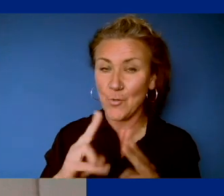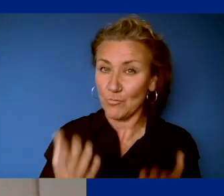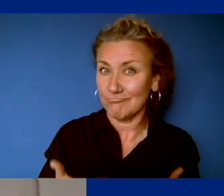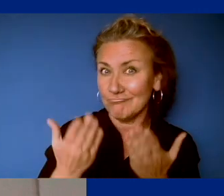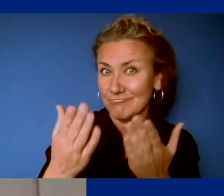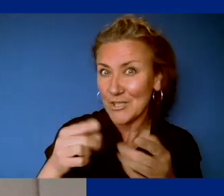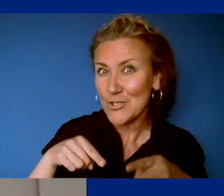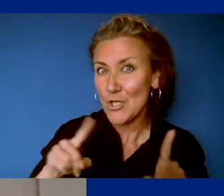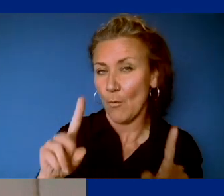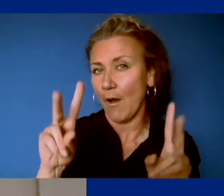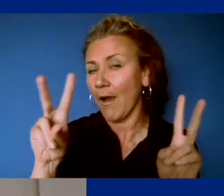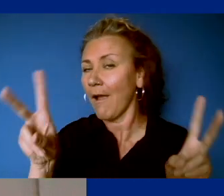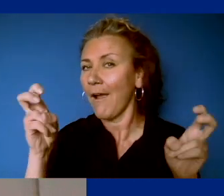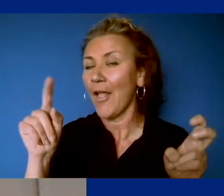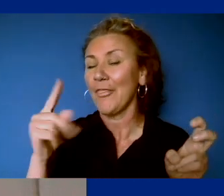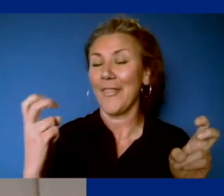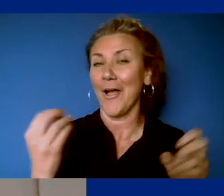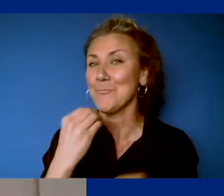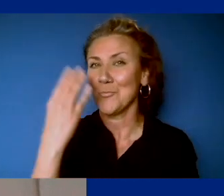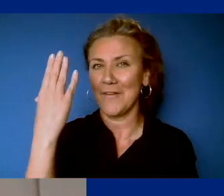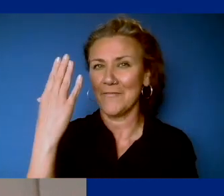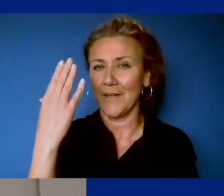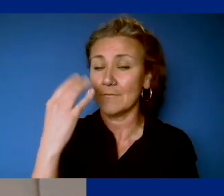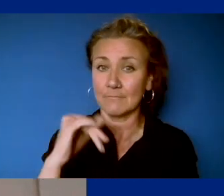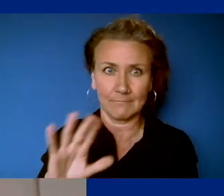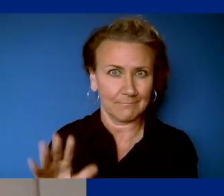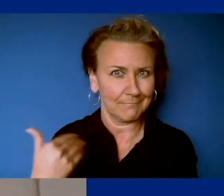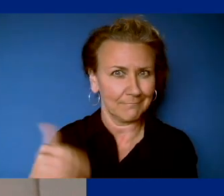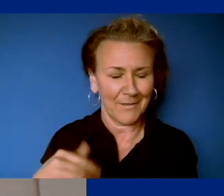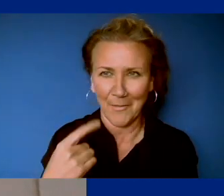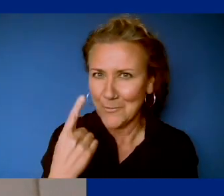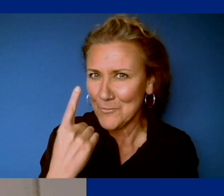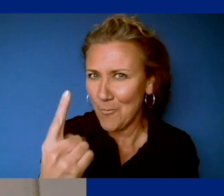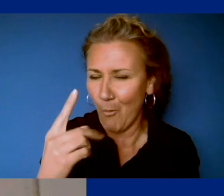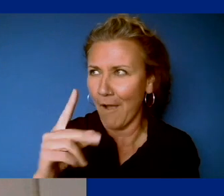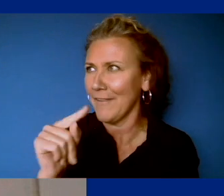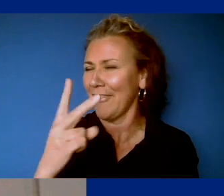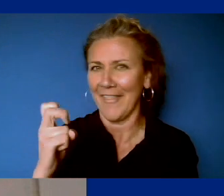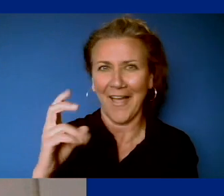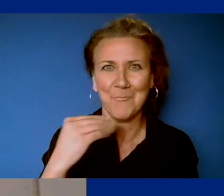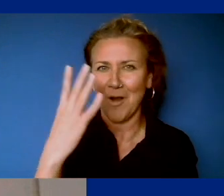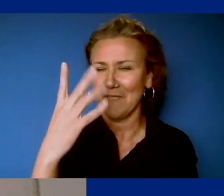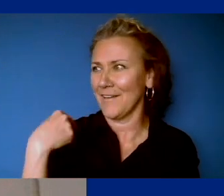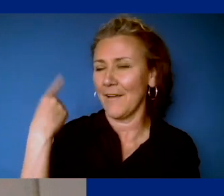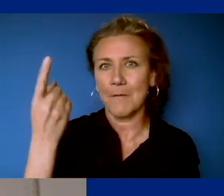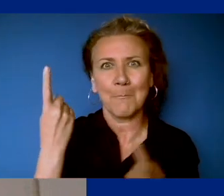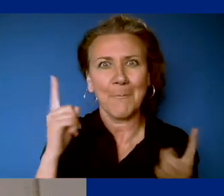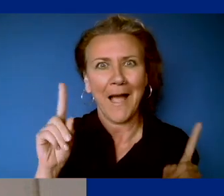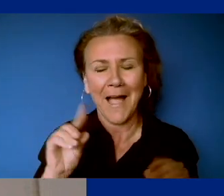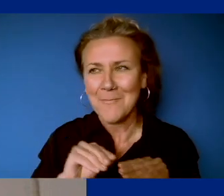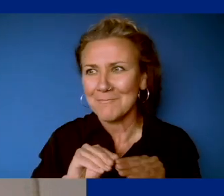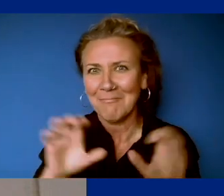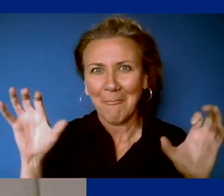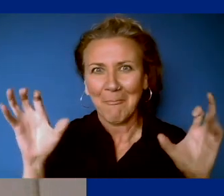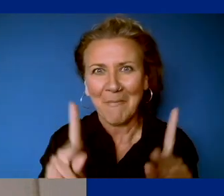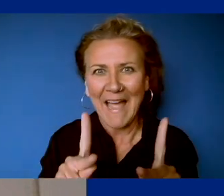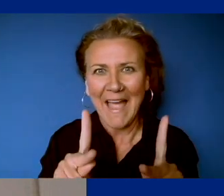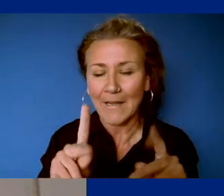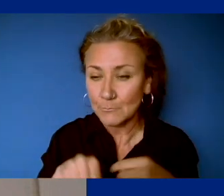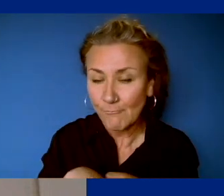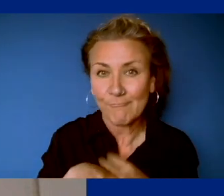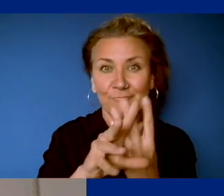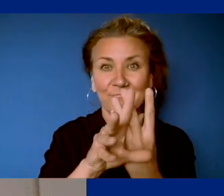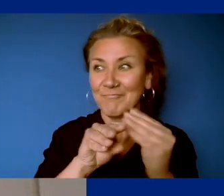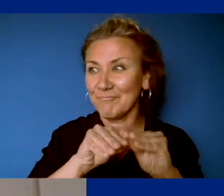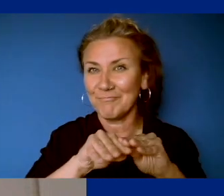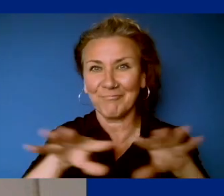the breakfast. There is only one, the breakfast, and it was coming back. So here we are today before